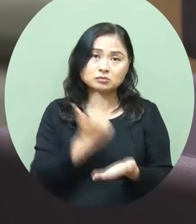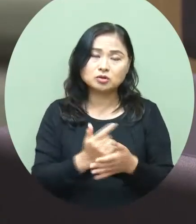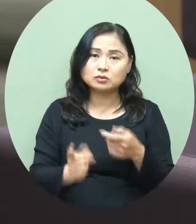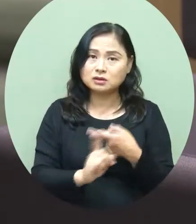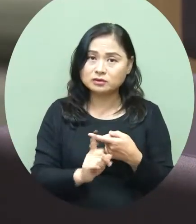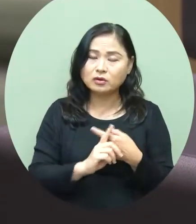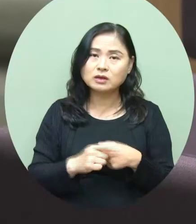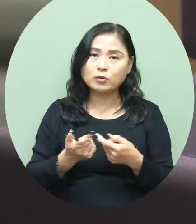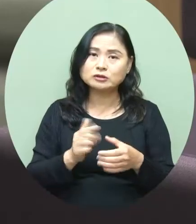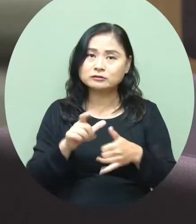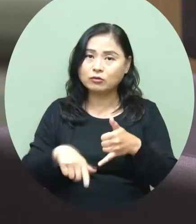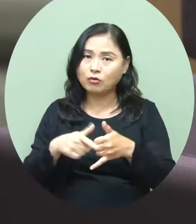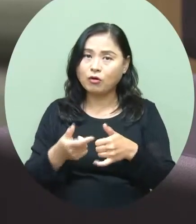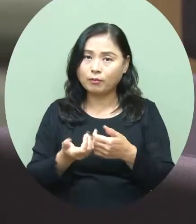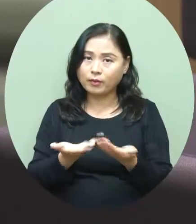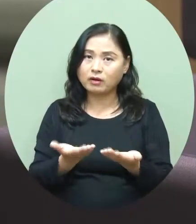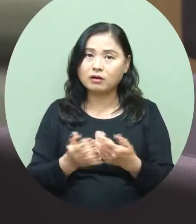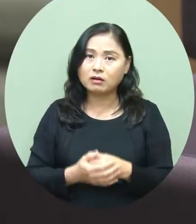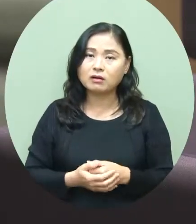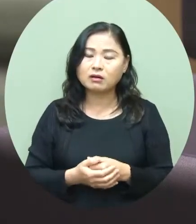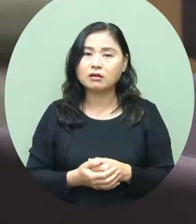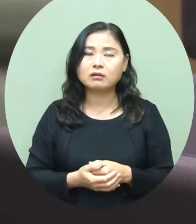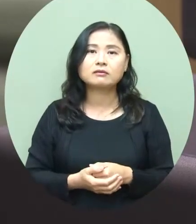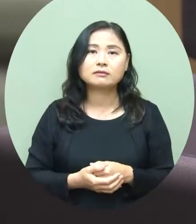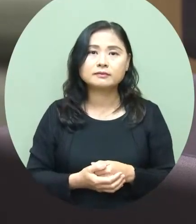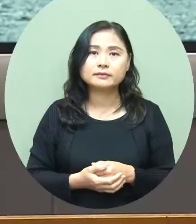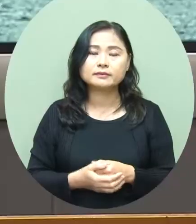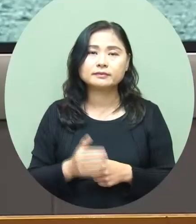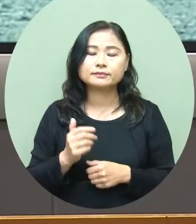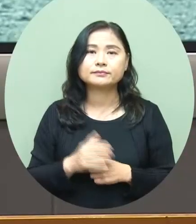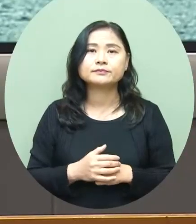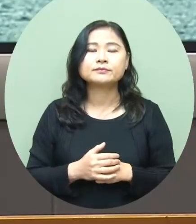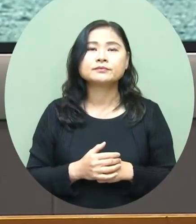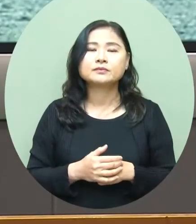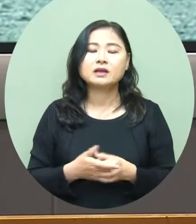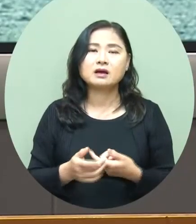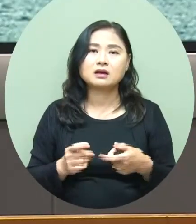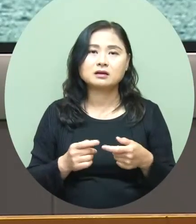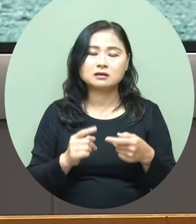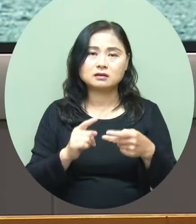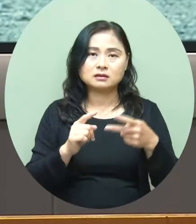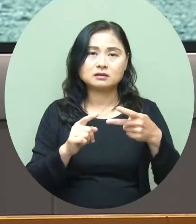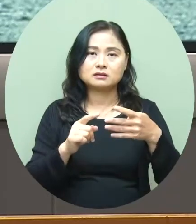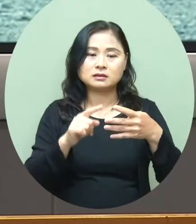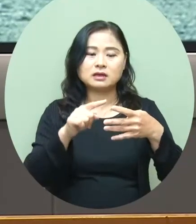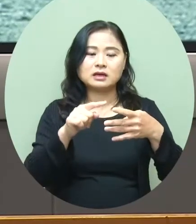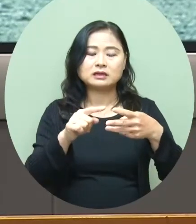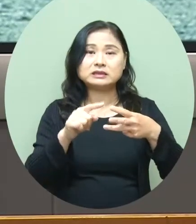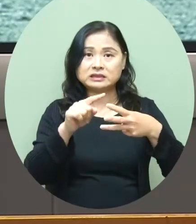cases of children who've had 2 jabs and who were critical or serious after being infected?